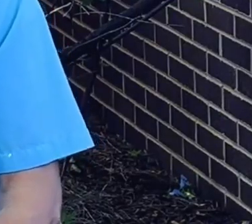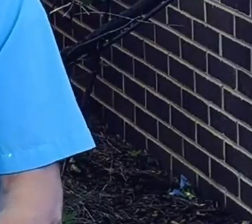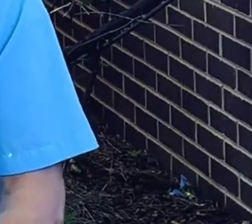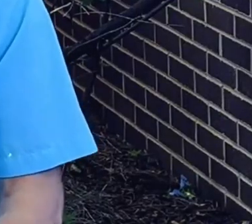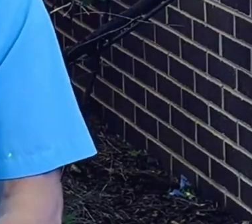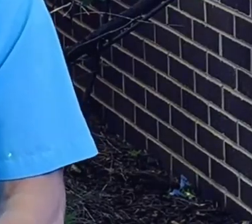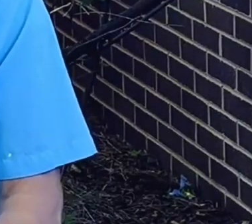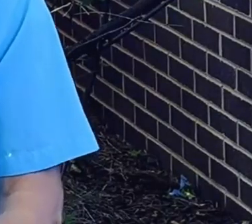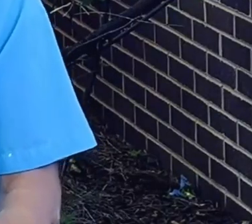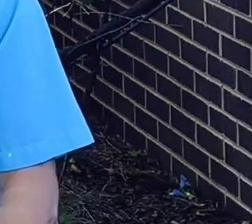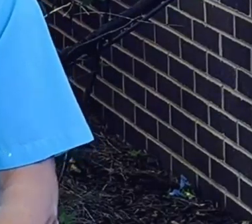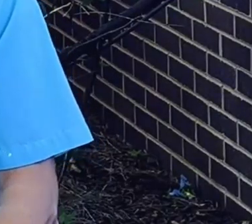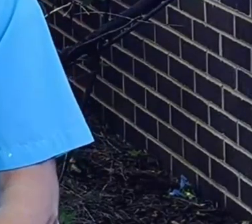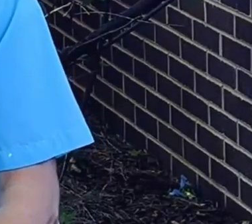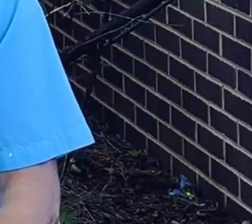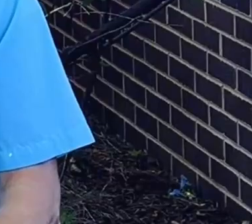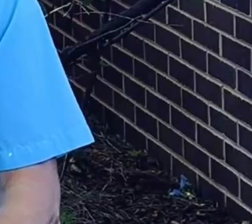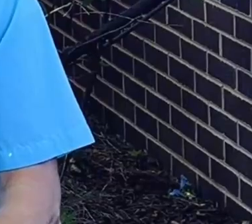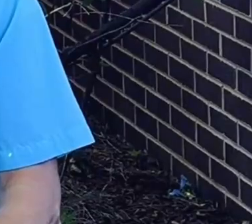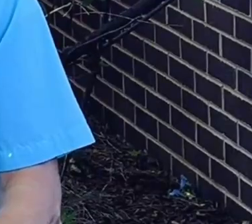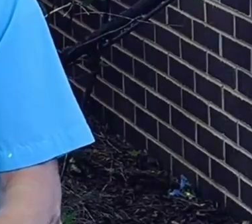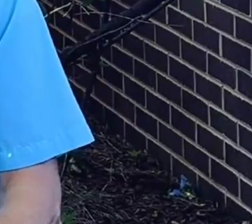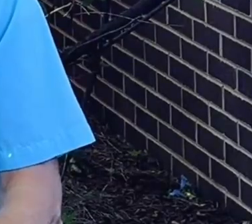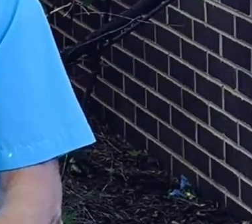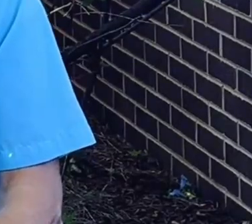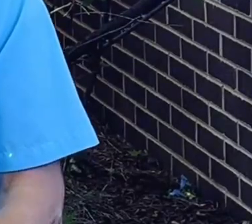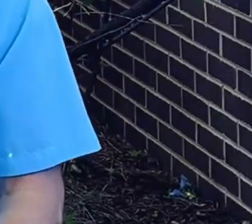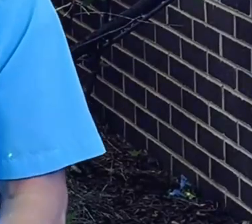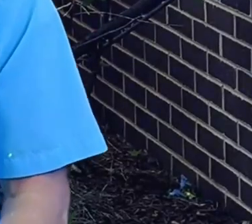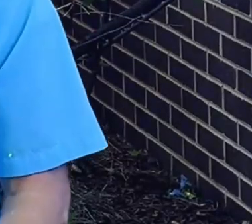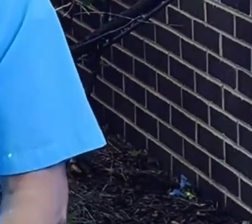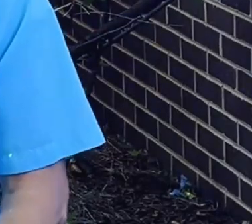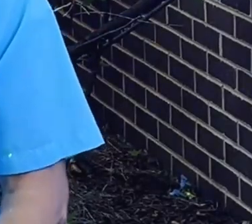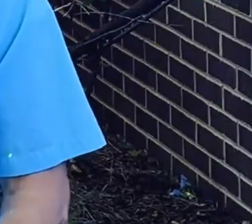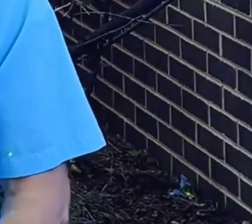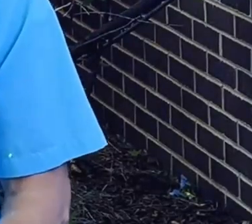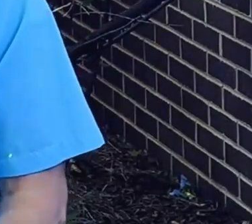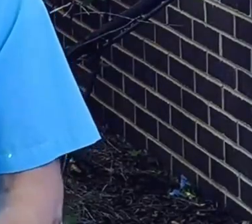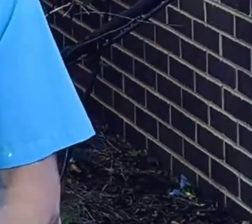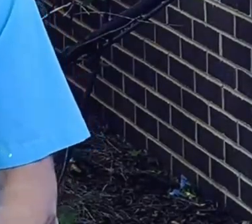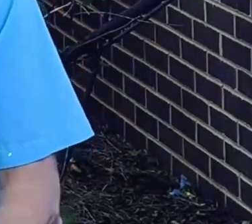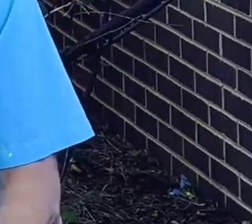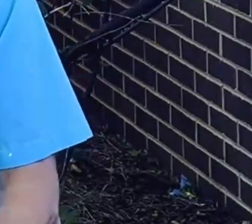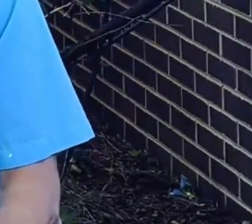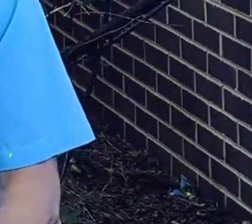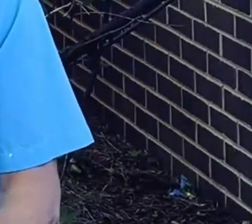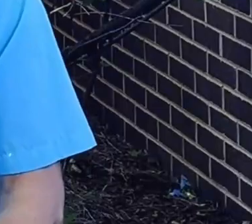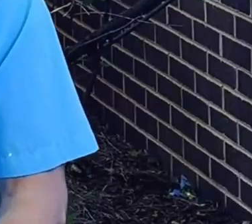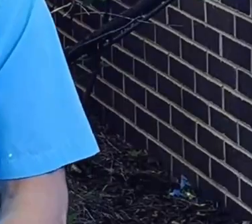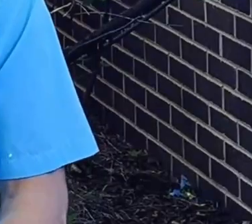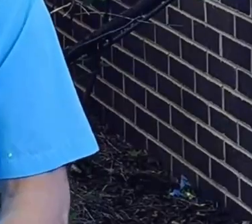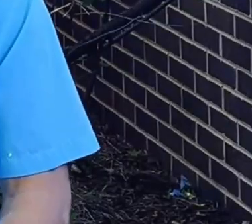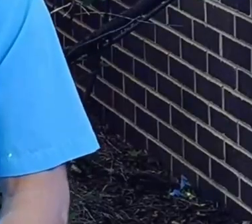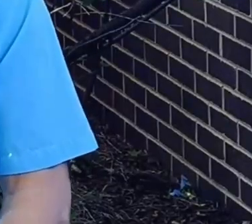His mentor was an administrator named Marv Eakes. And the qualities that you've just heard about Armin